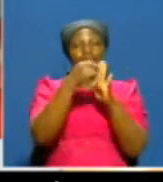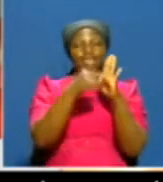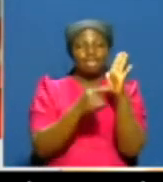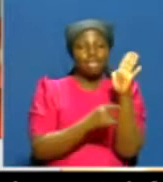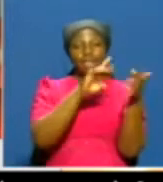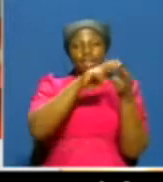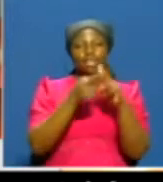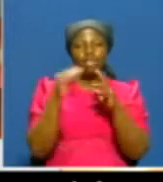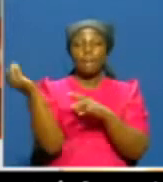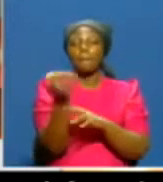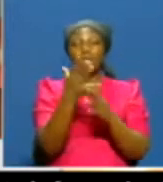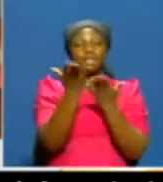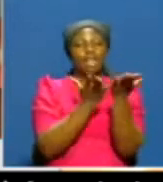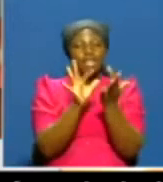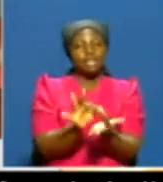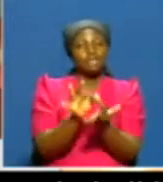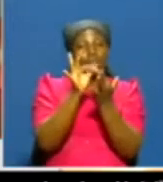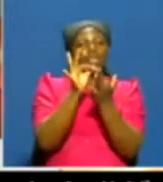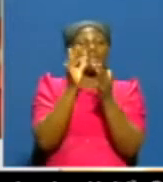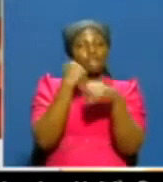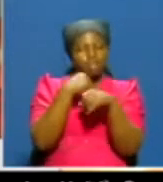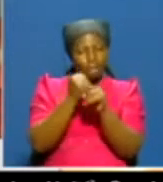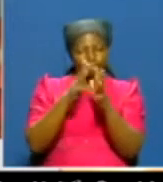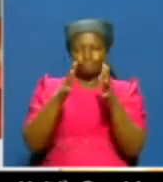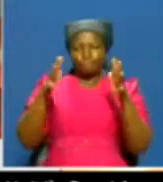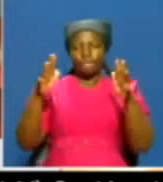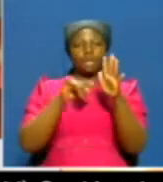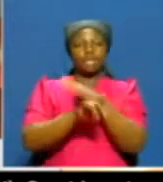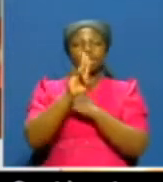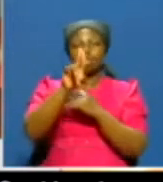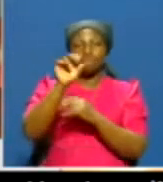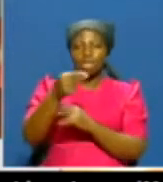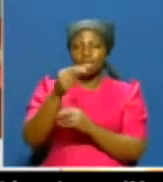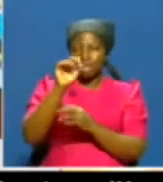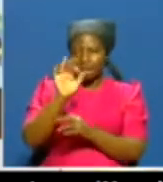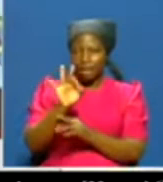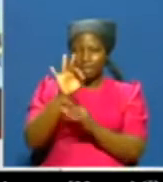services, especially broadening spectrum in the UHF band.